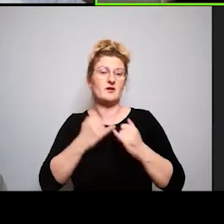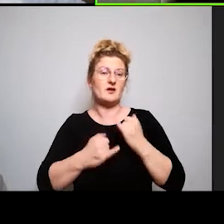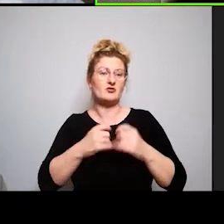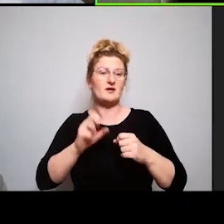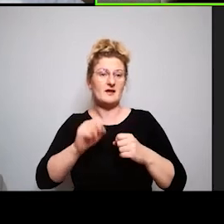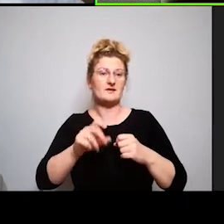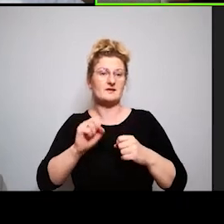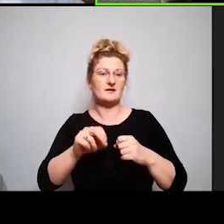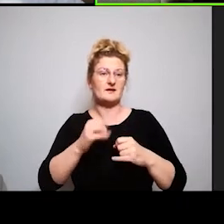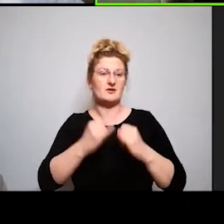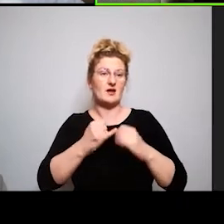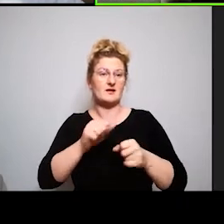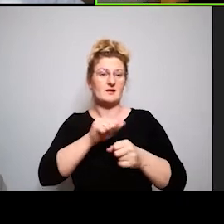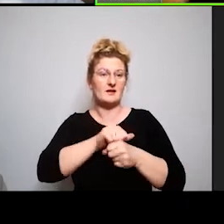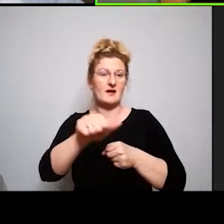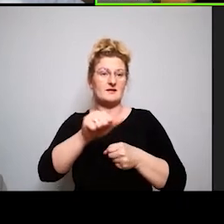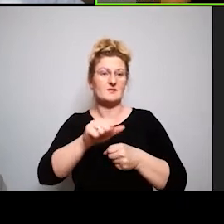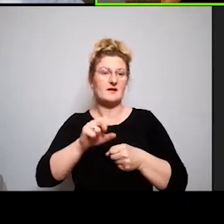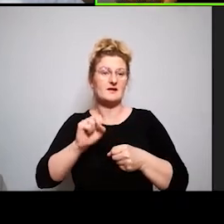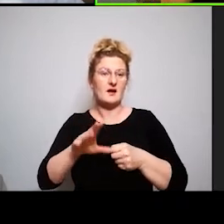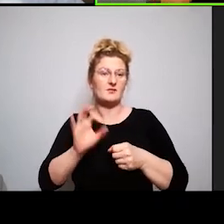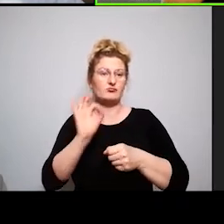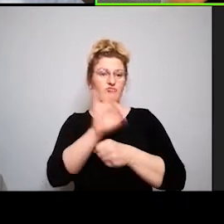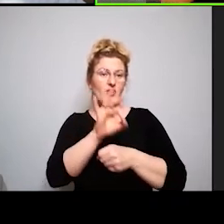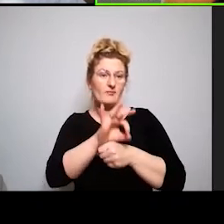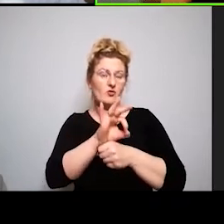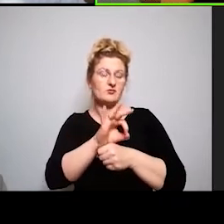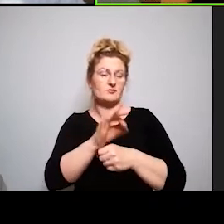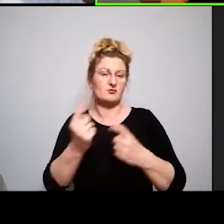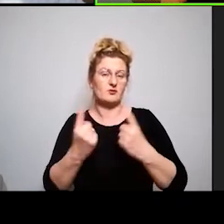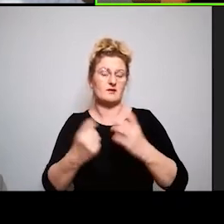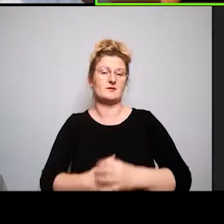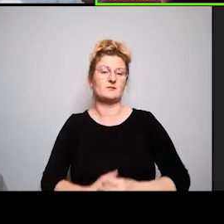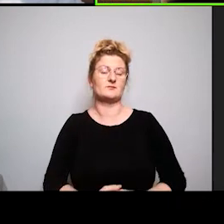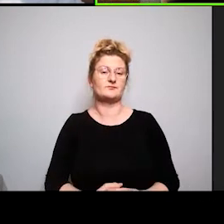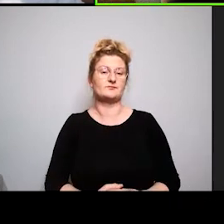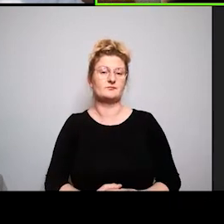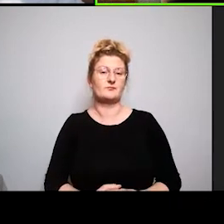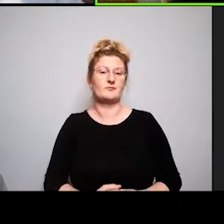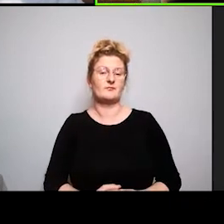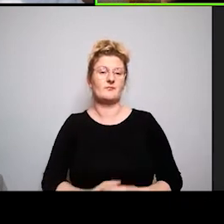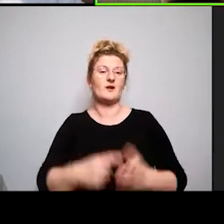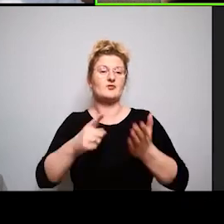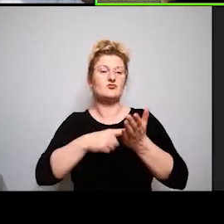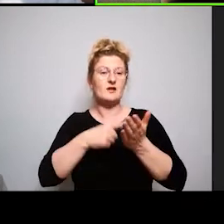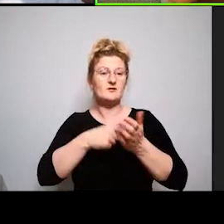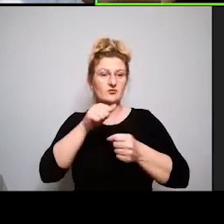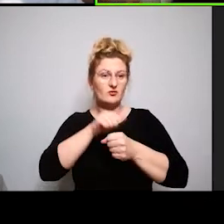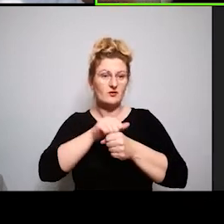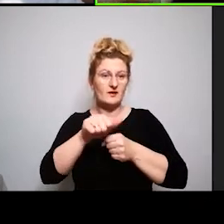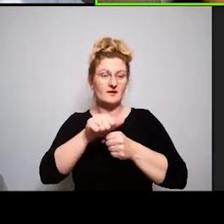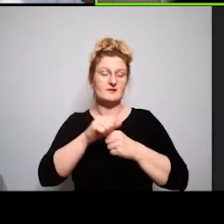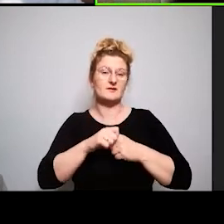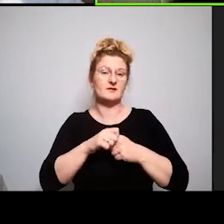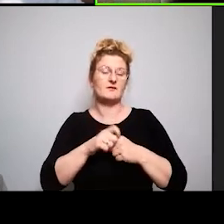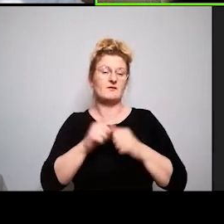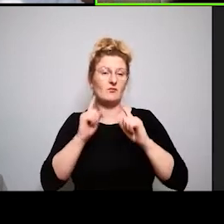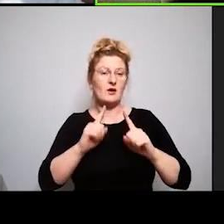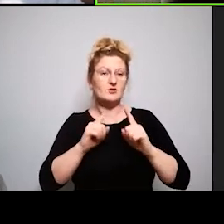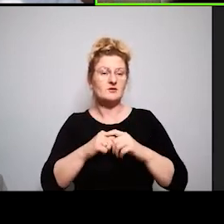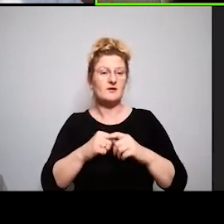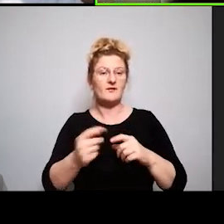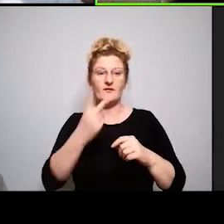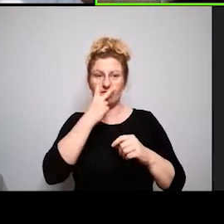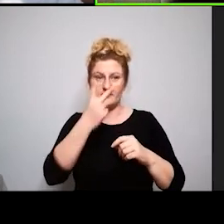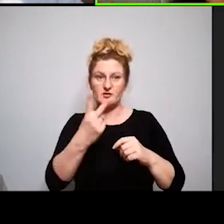some water on them. And I was like, okay, maybe that was a way of interrupting, but it was not the best way. So